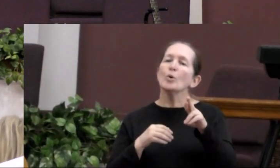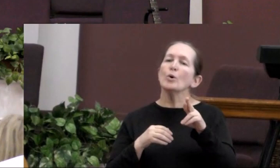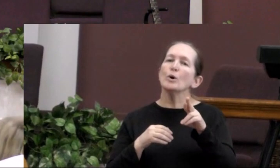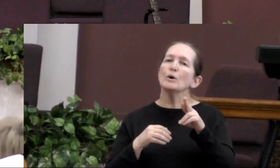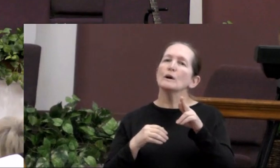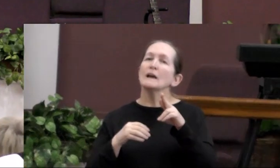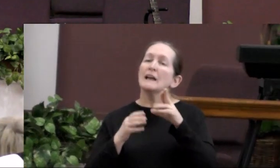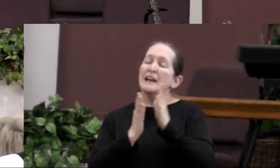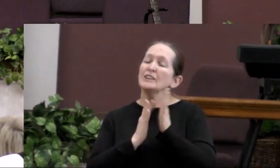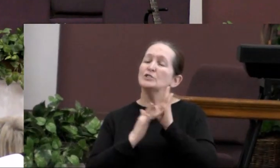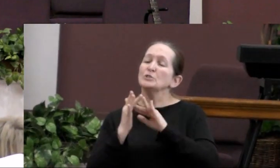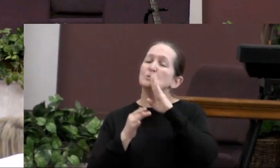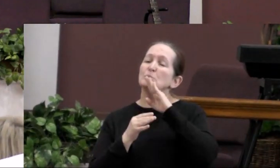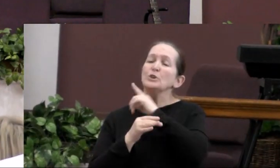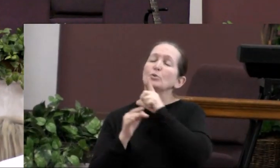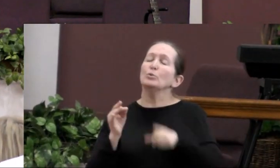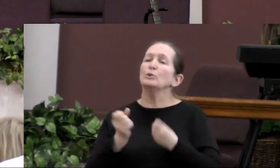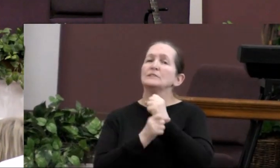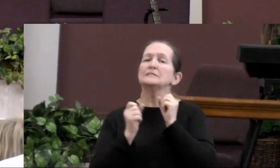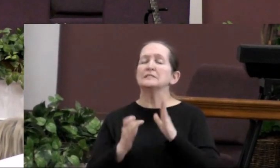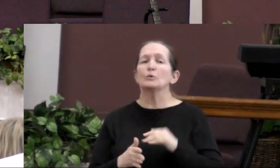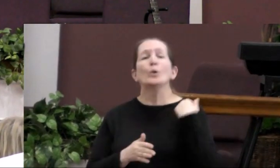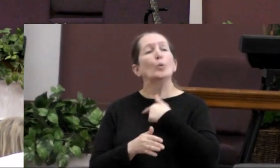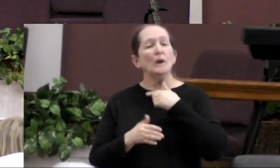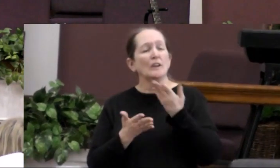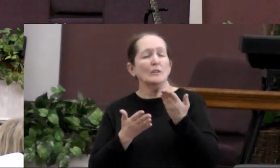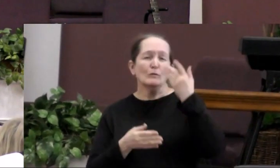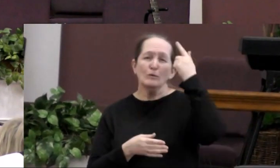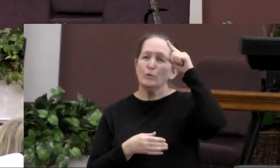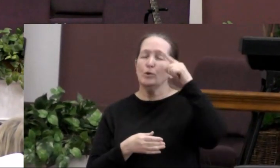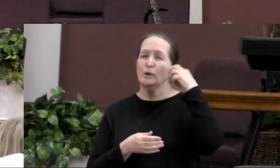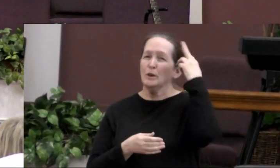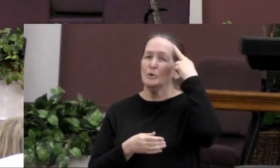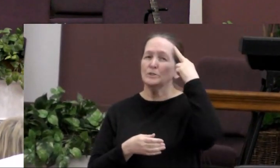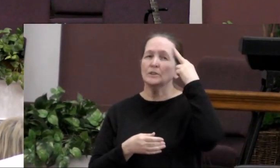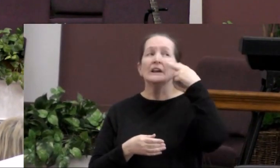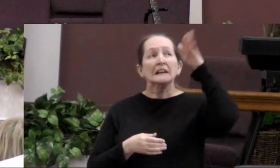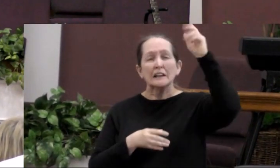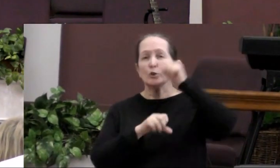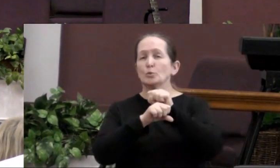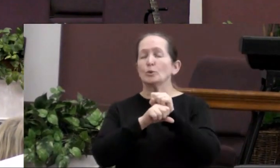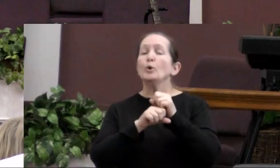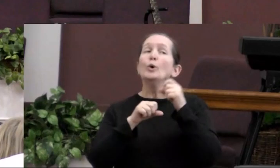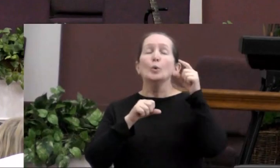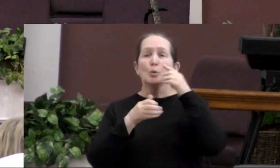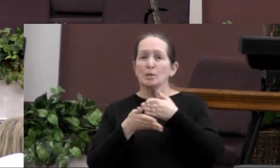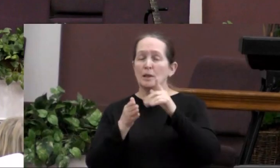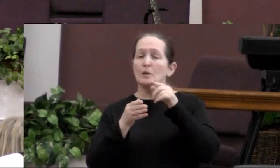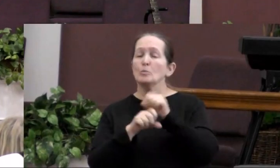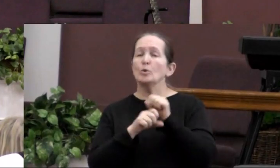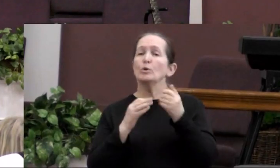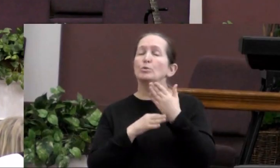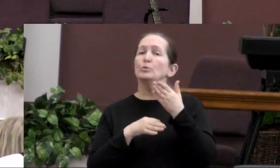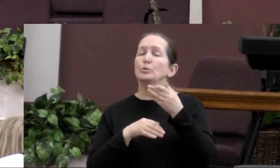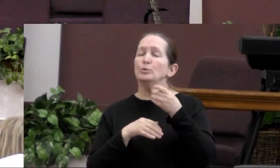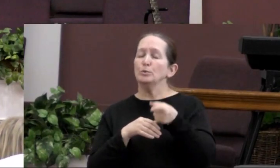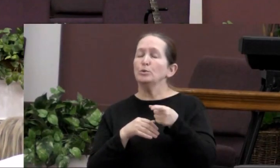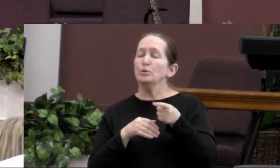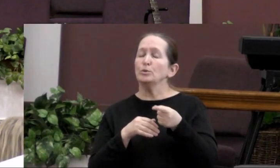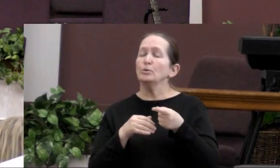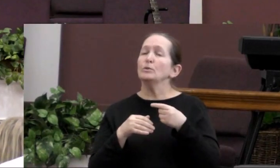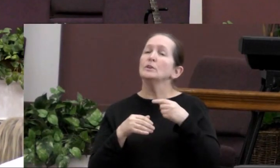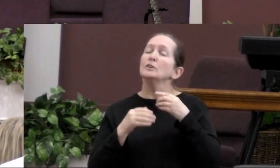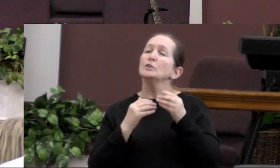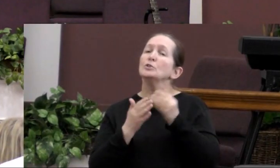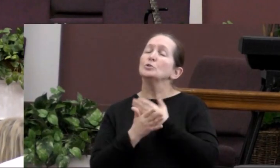purpose. God is at work. Will you let him work through you this morning? As we sing this hymn of invitation, will you respond